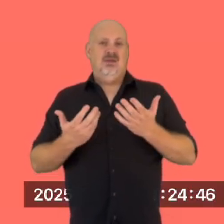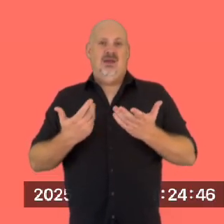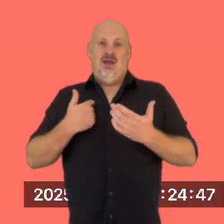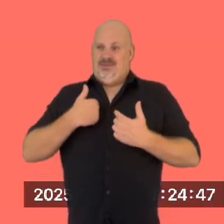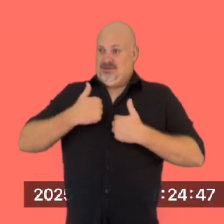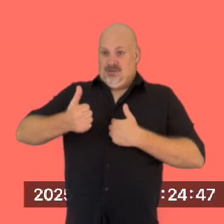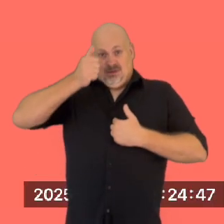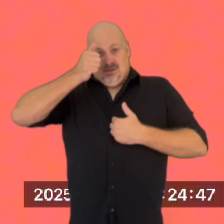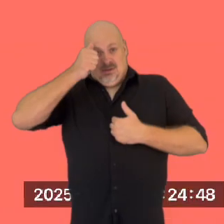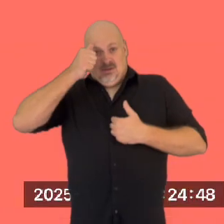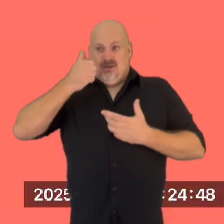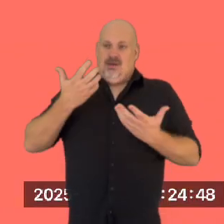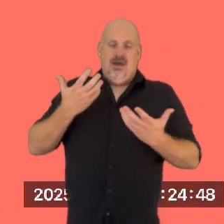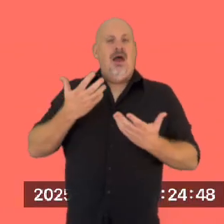means